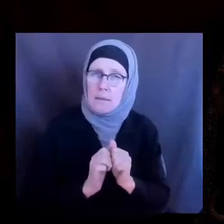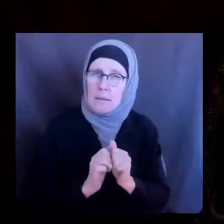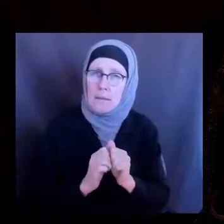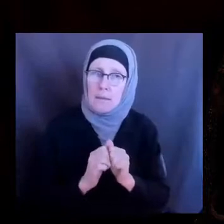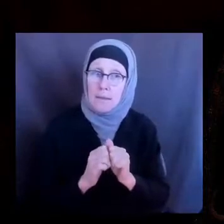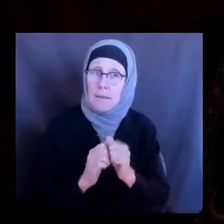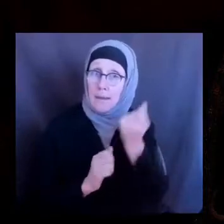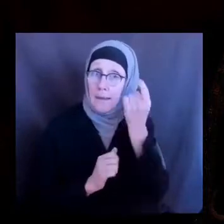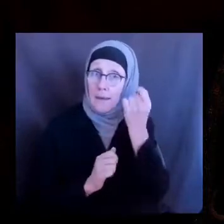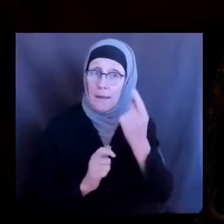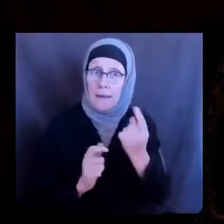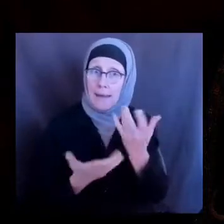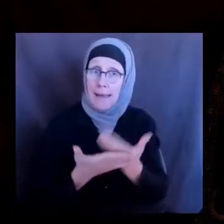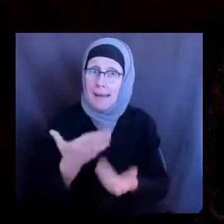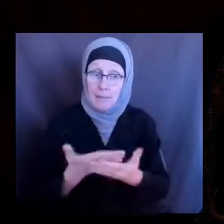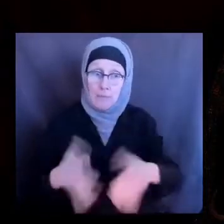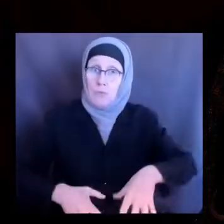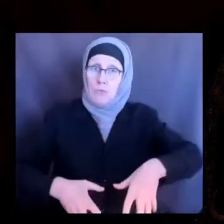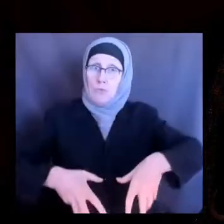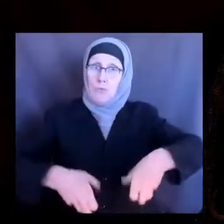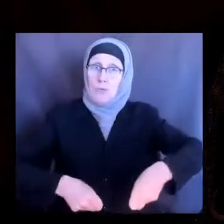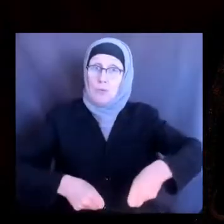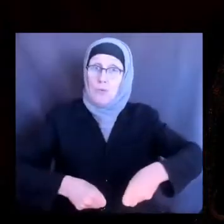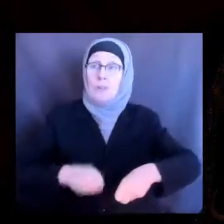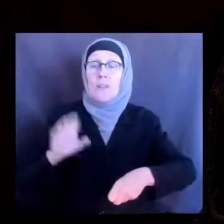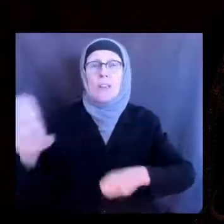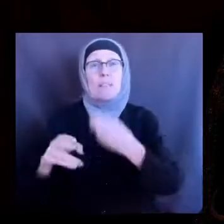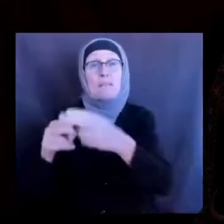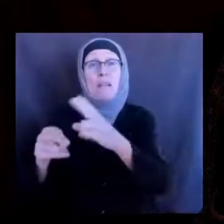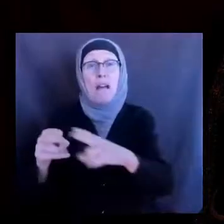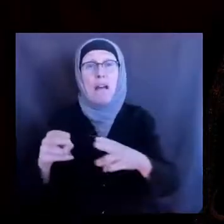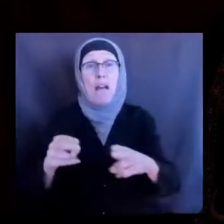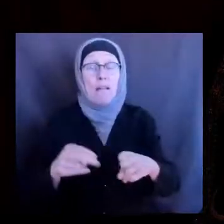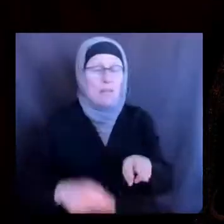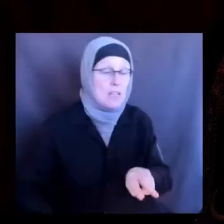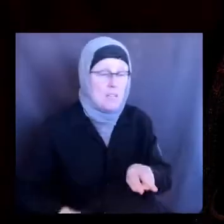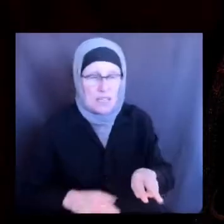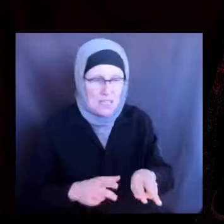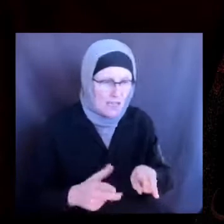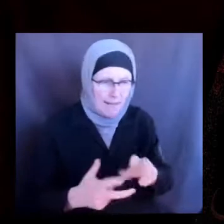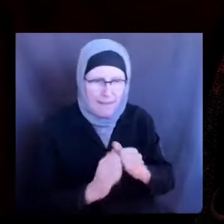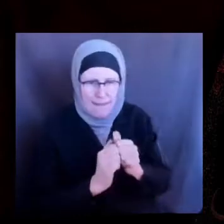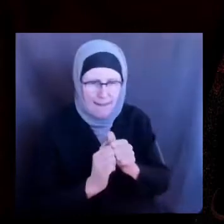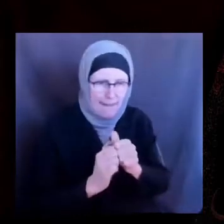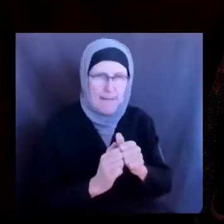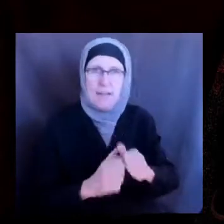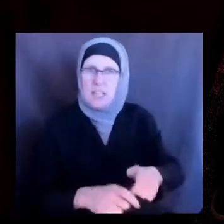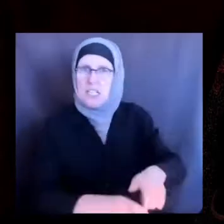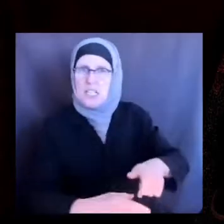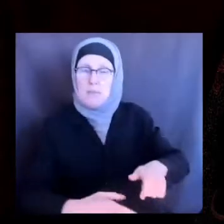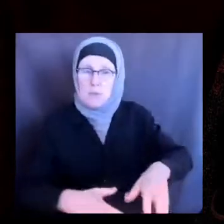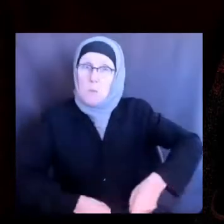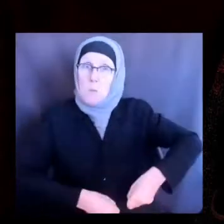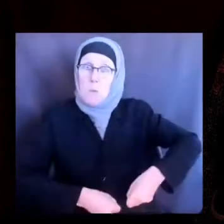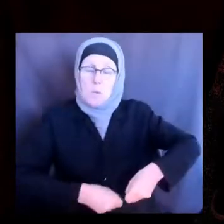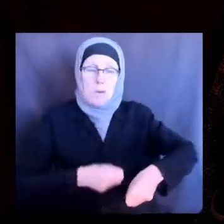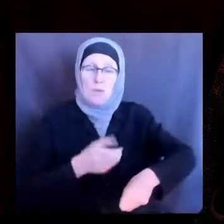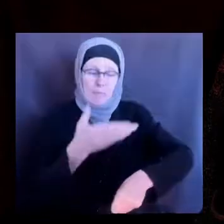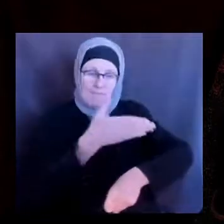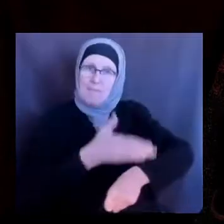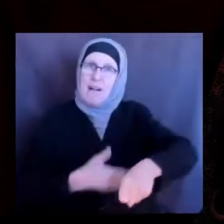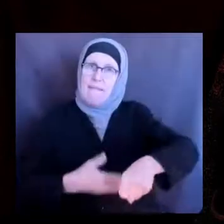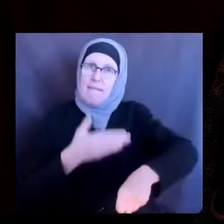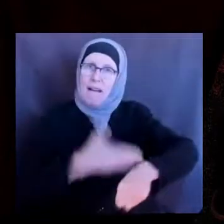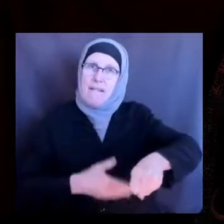told that they, when Imam Hussein, when Imam, this was happening to Imam Hussein alayhi salam, at